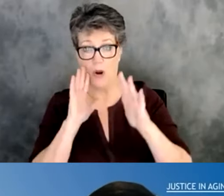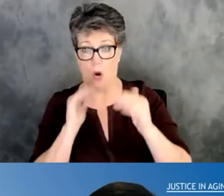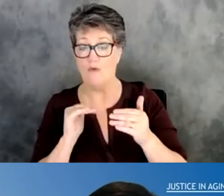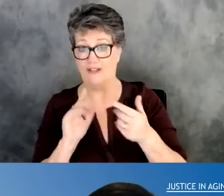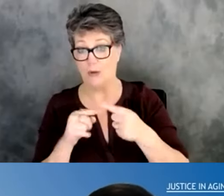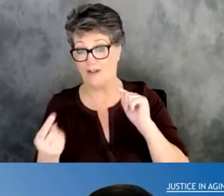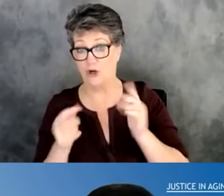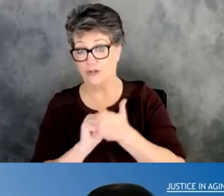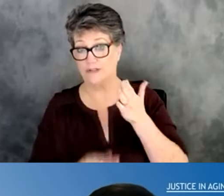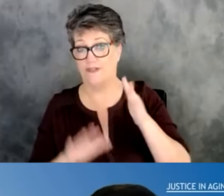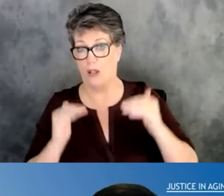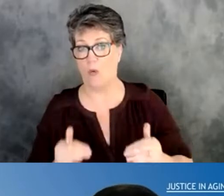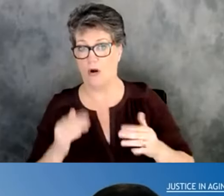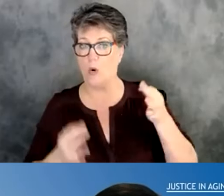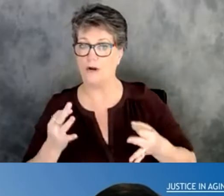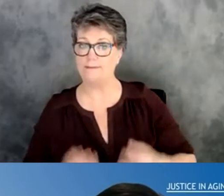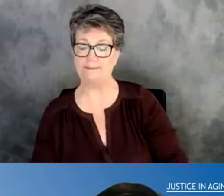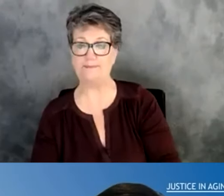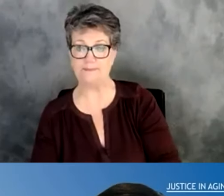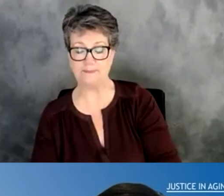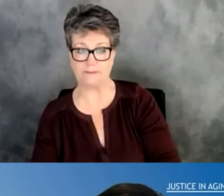the lower court.